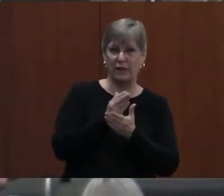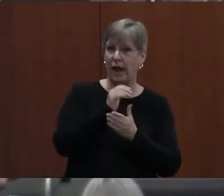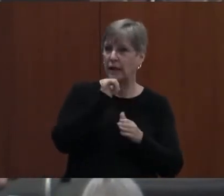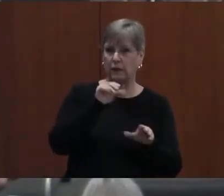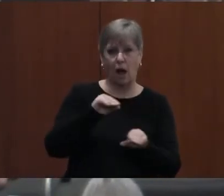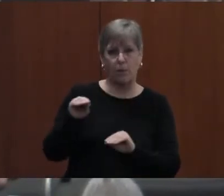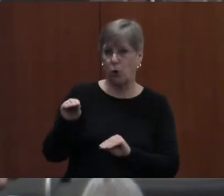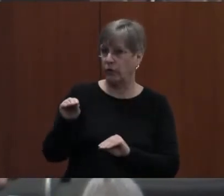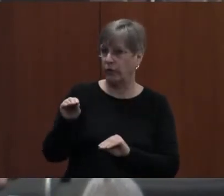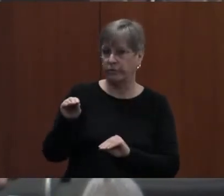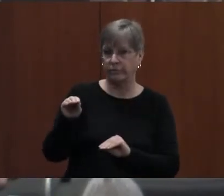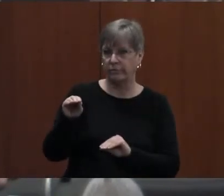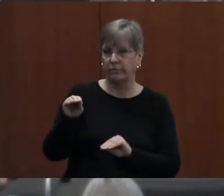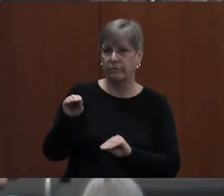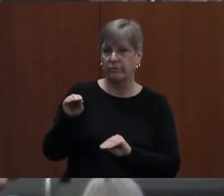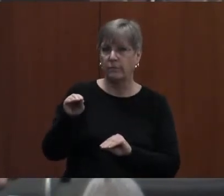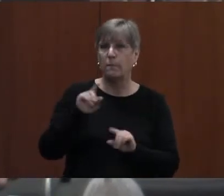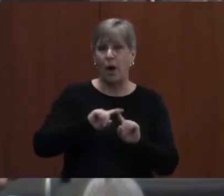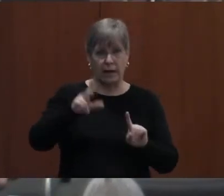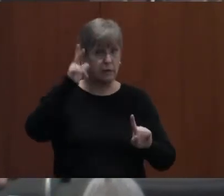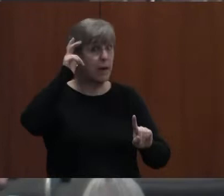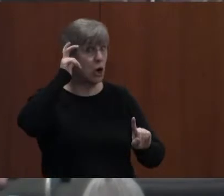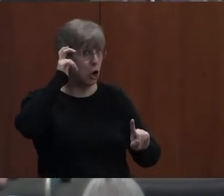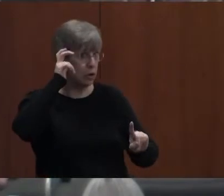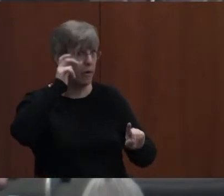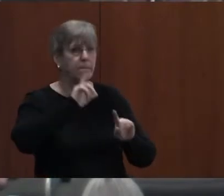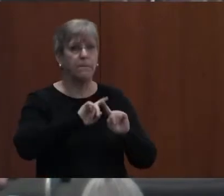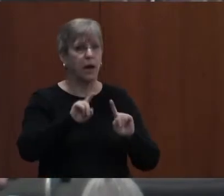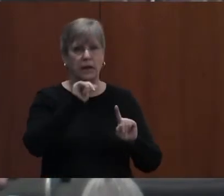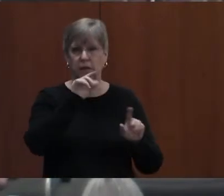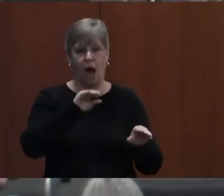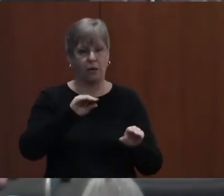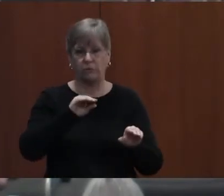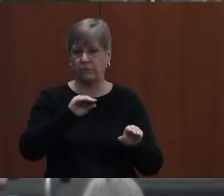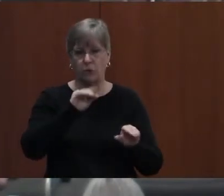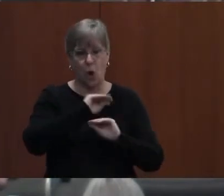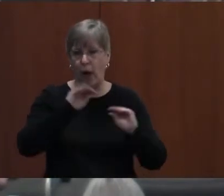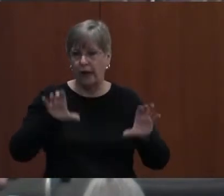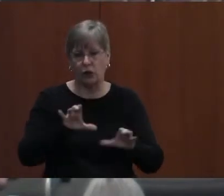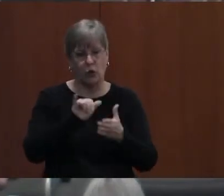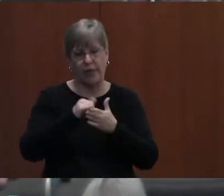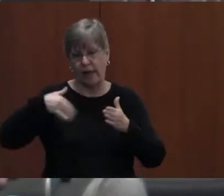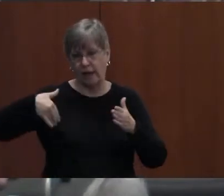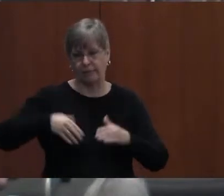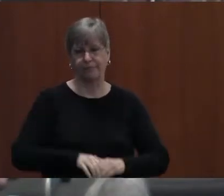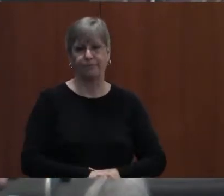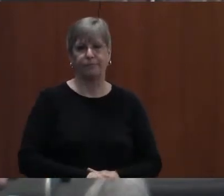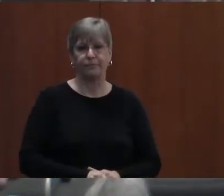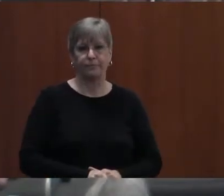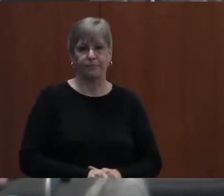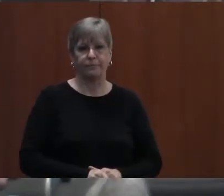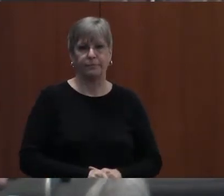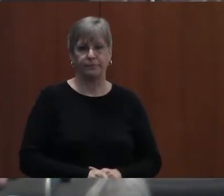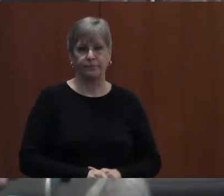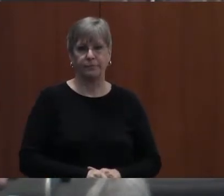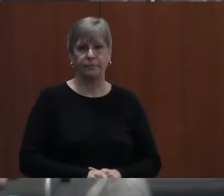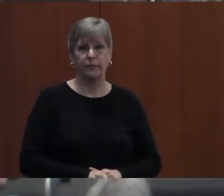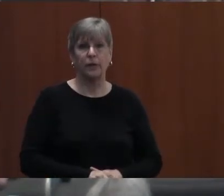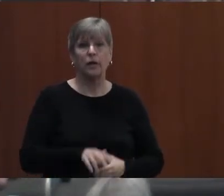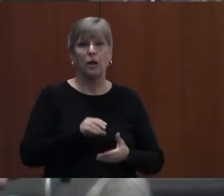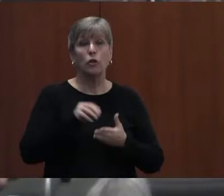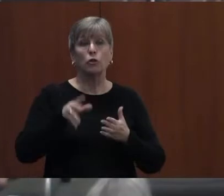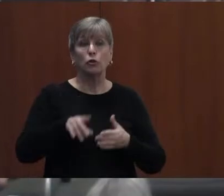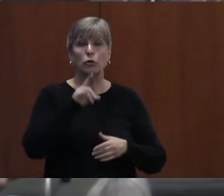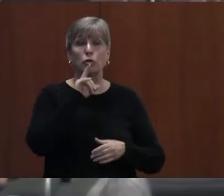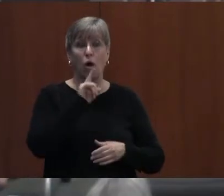moved, but has been heard, but there hasn't been any movement on that bill. And the